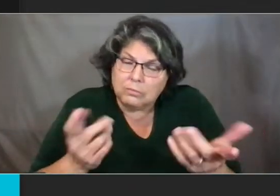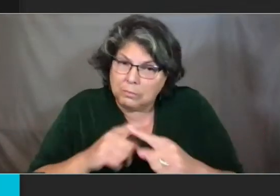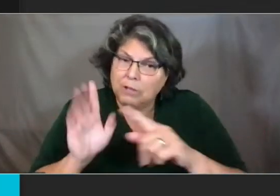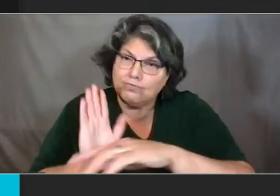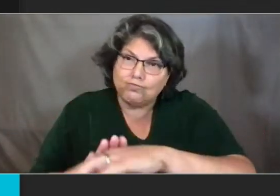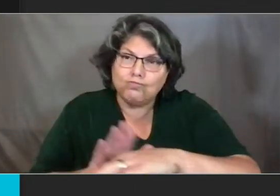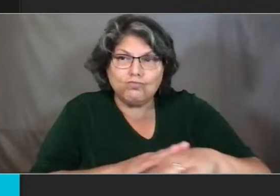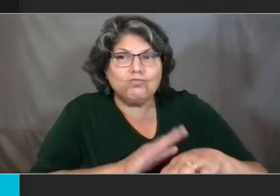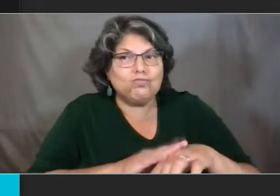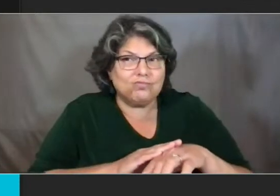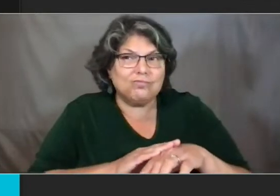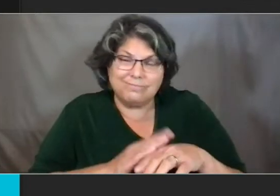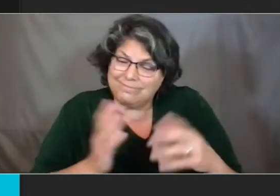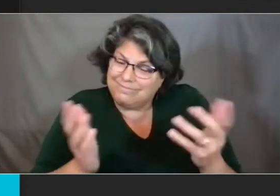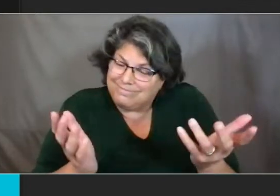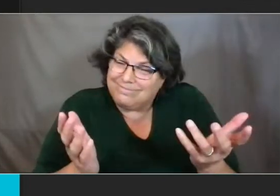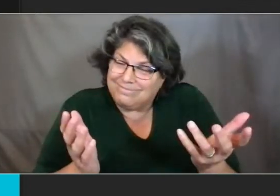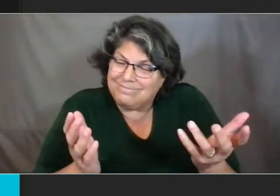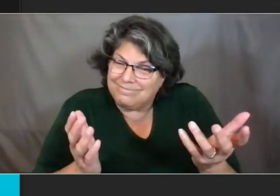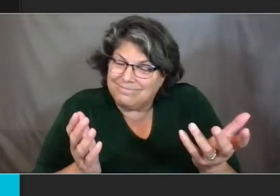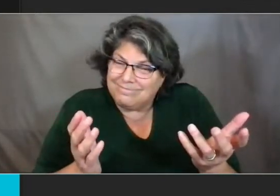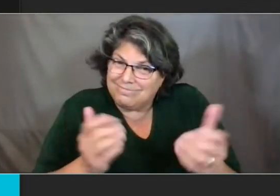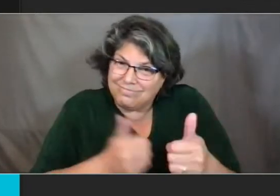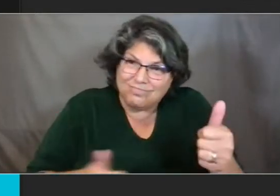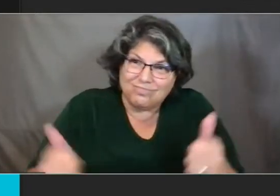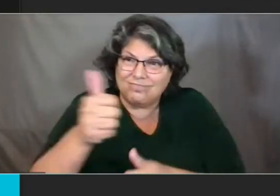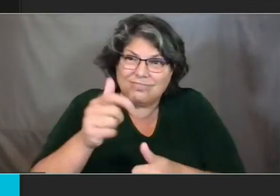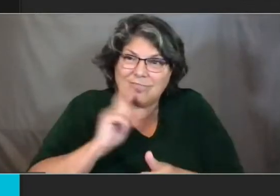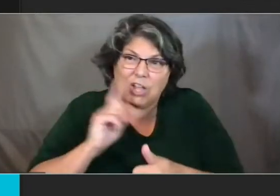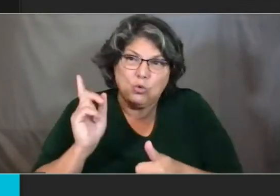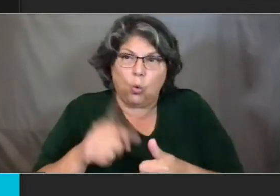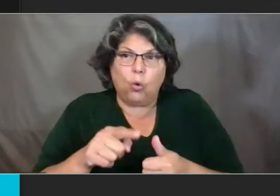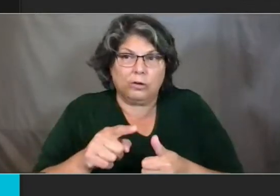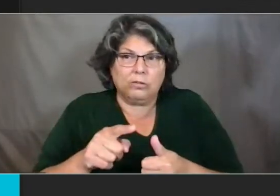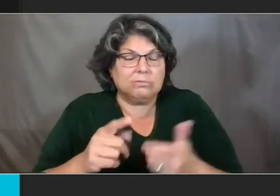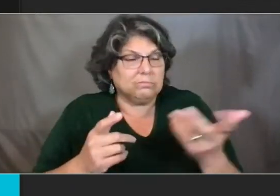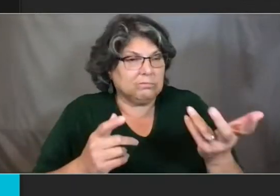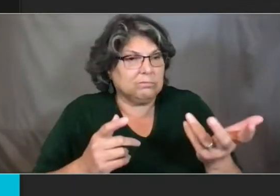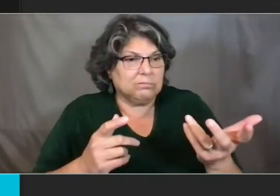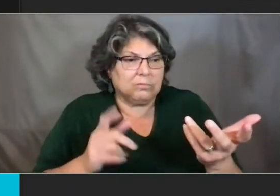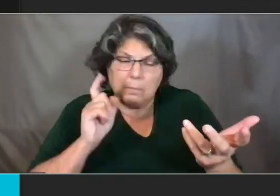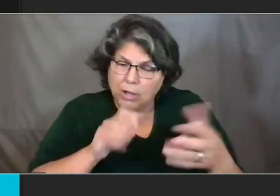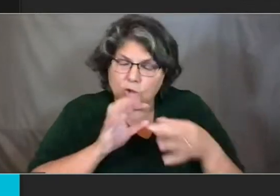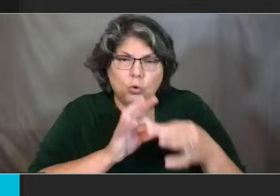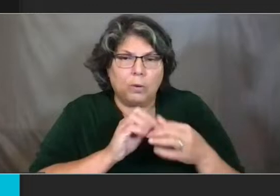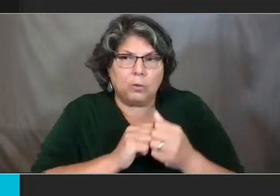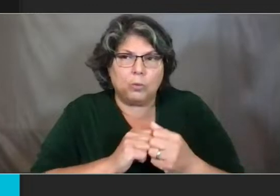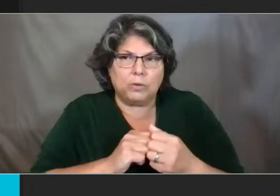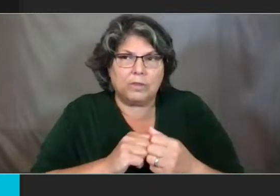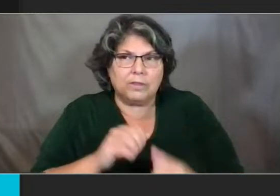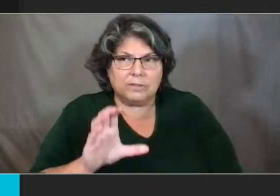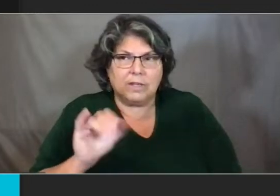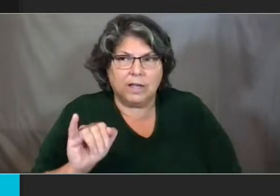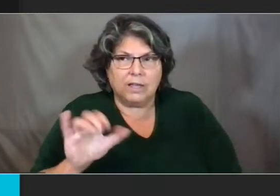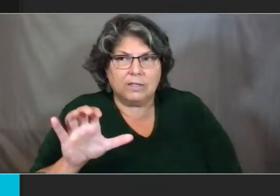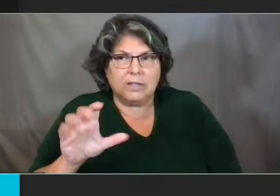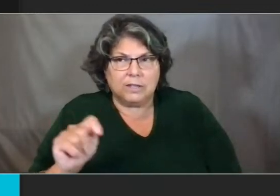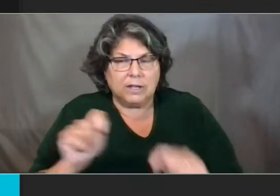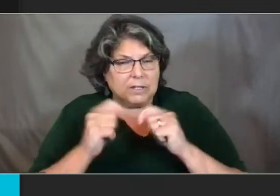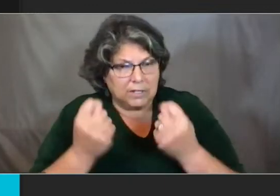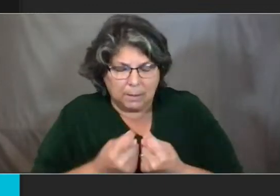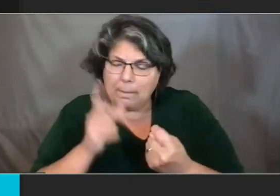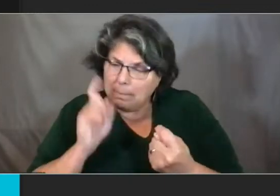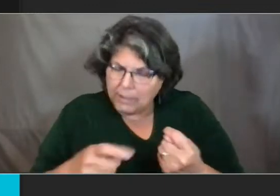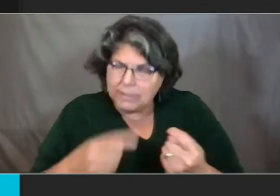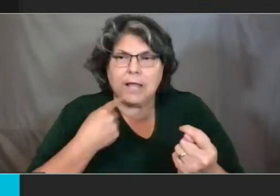to know that it is ordered in the isolation orders to cooperate with the CIC team by sharing information.